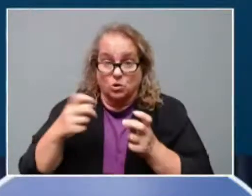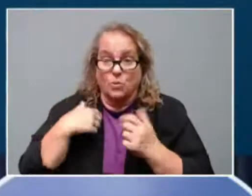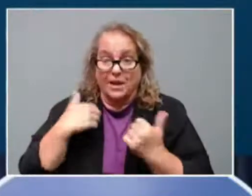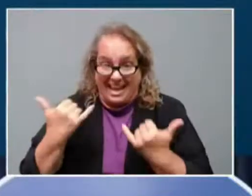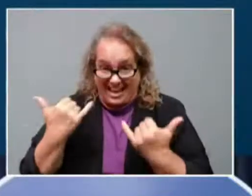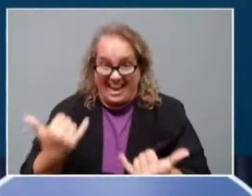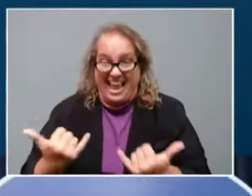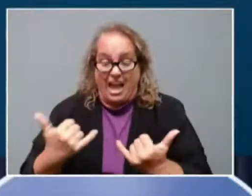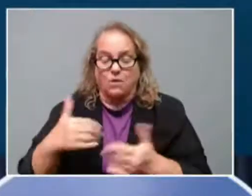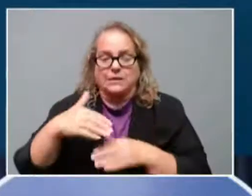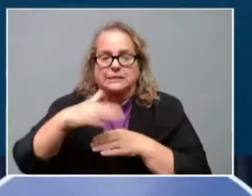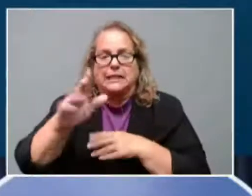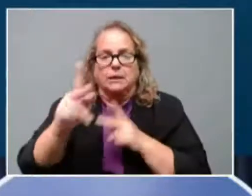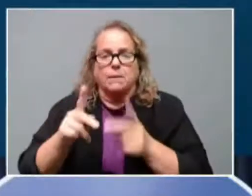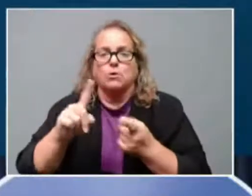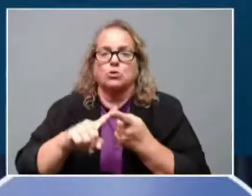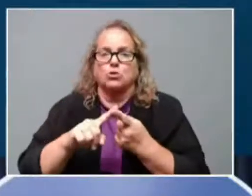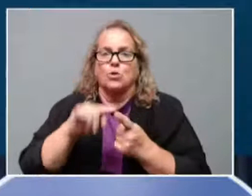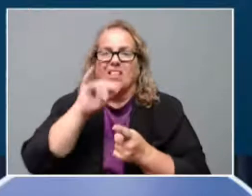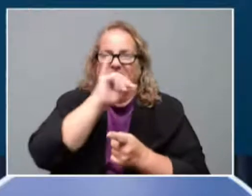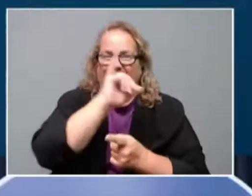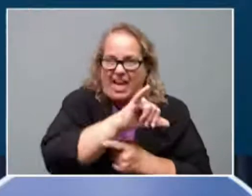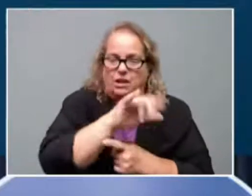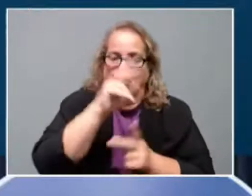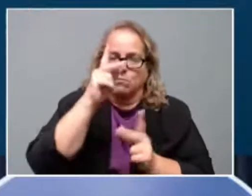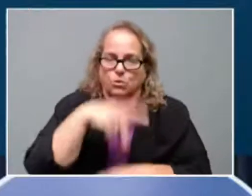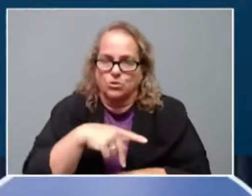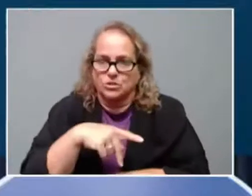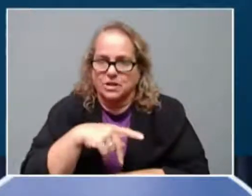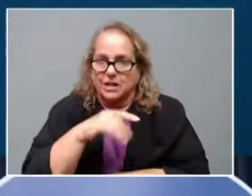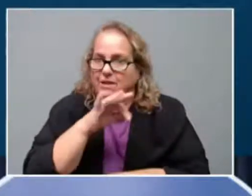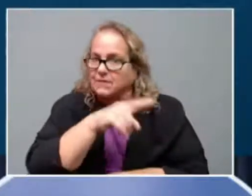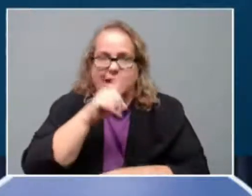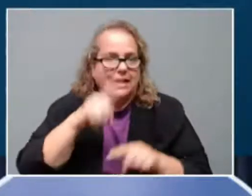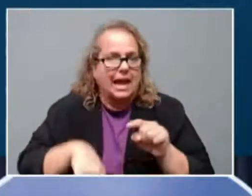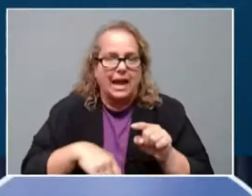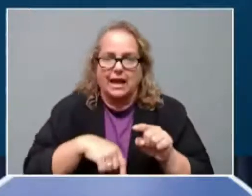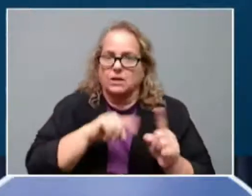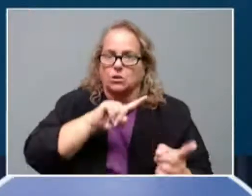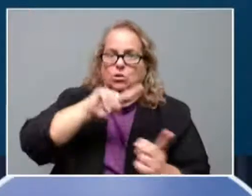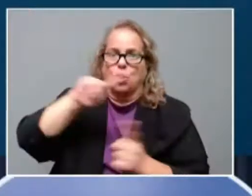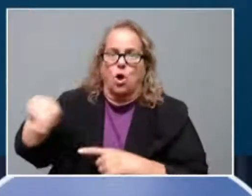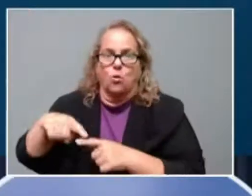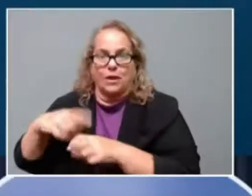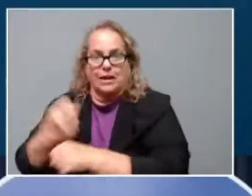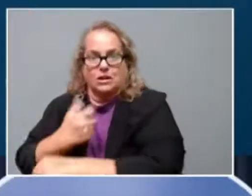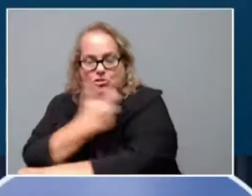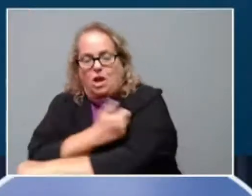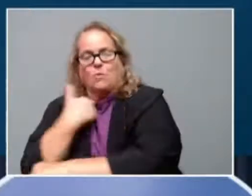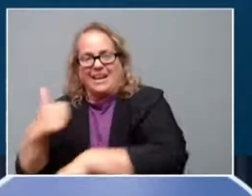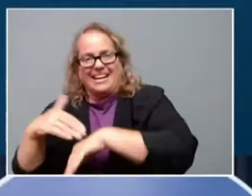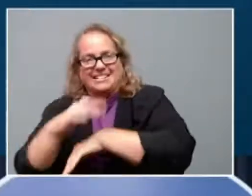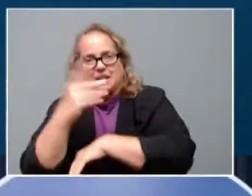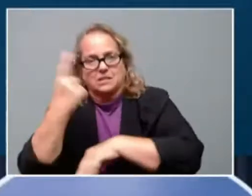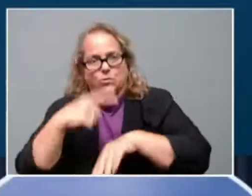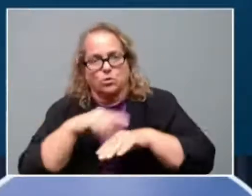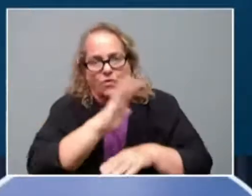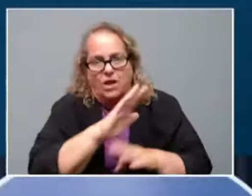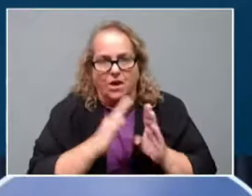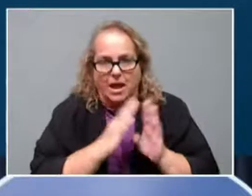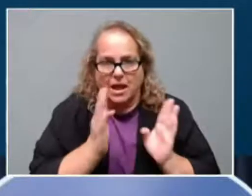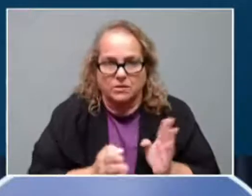to them. So please reach out. All right, next two need to do better, but still 50 to 64,